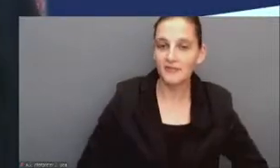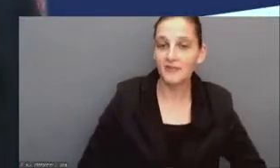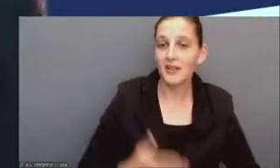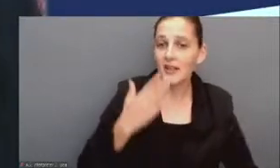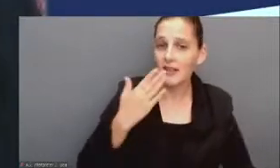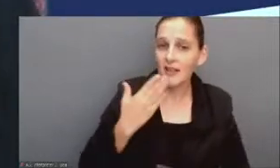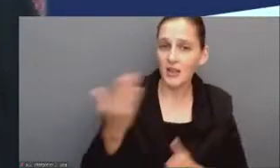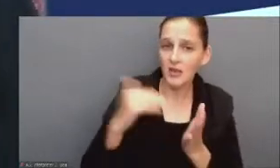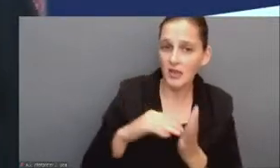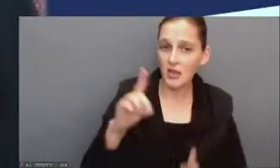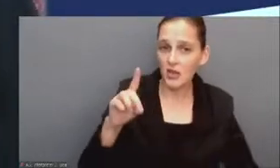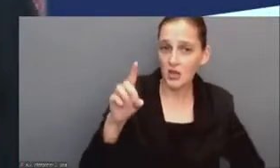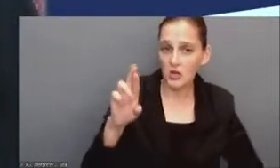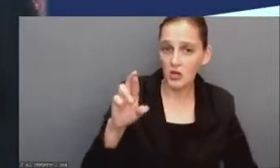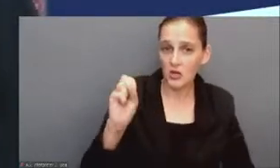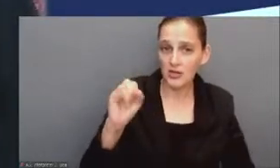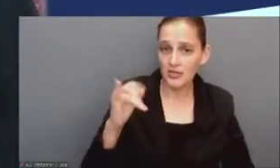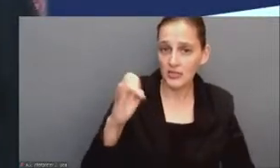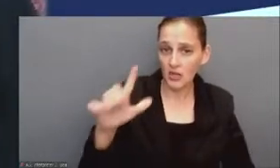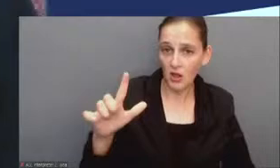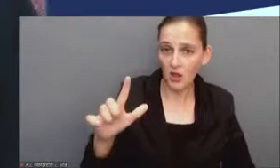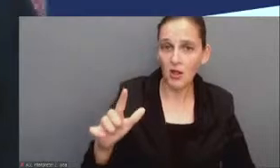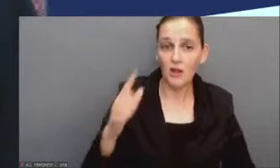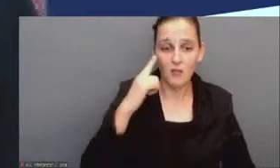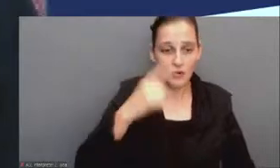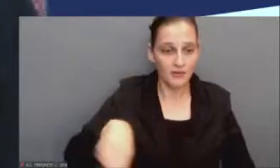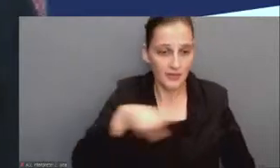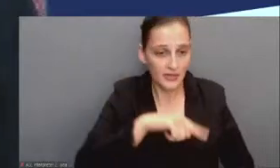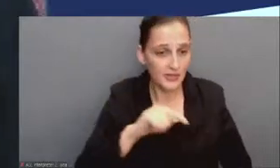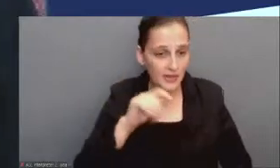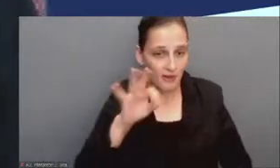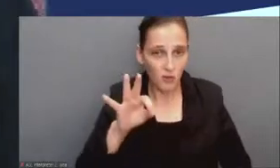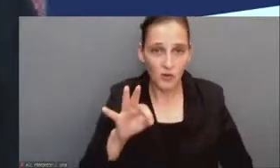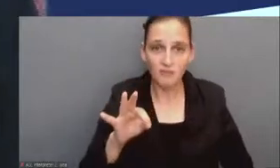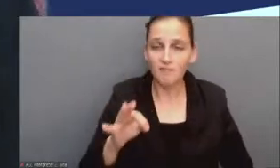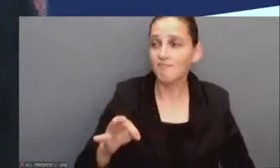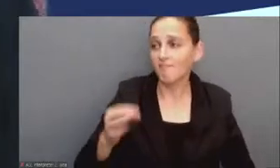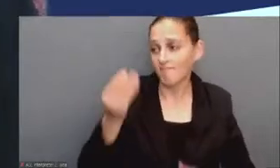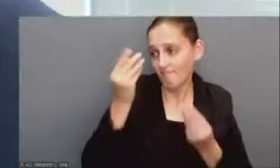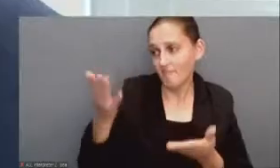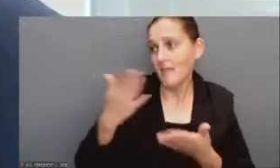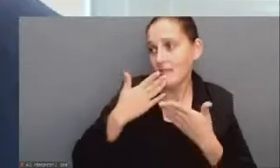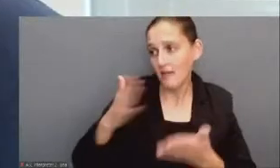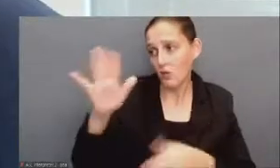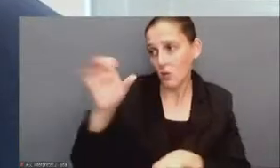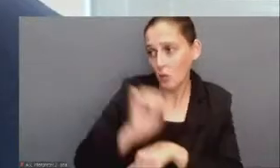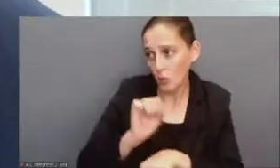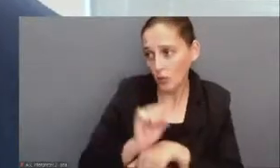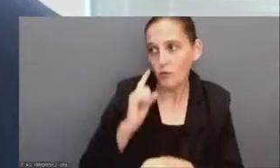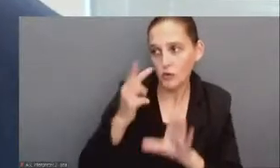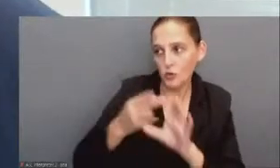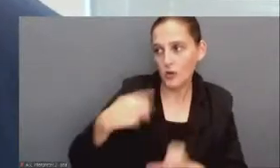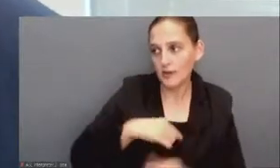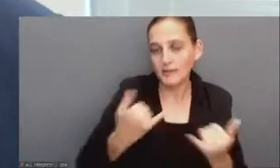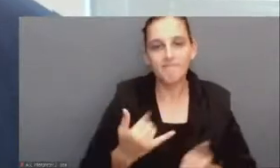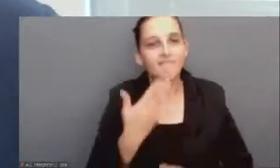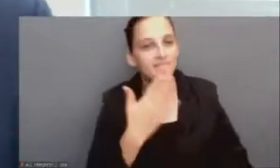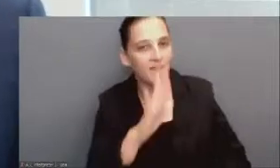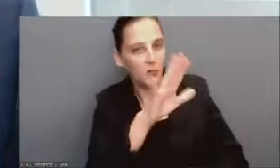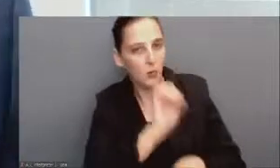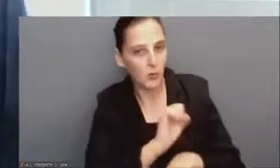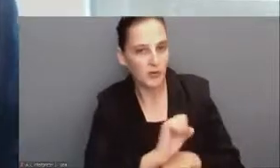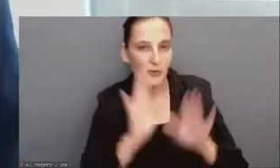Siegel. On behalf of the entire task force, thank you so much for the work you're doing, for joining us here today. Thank you for your work. Thank you. Great to be